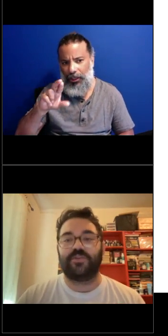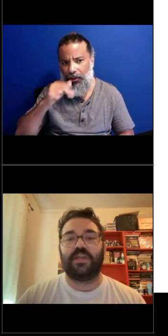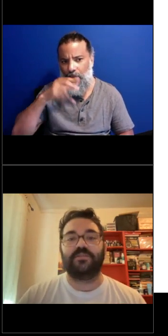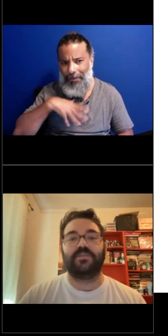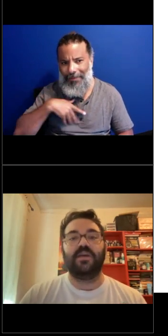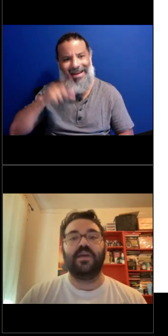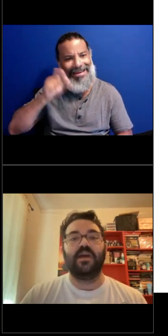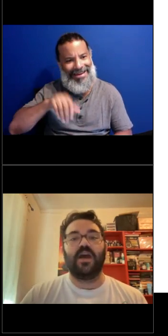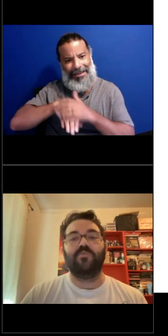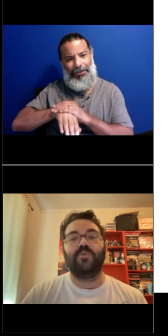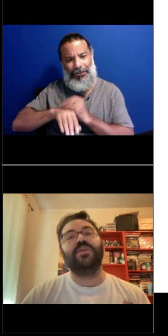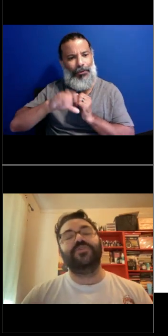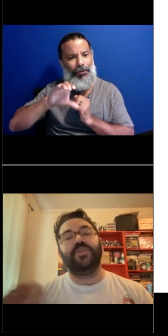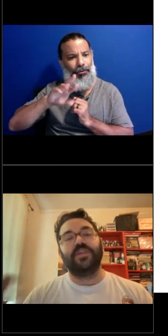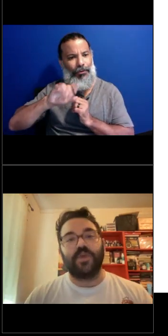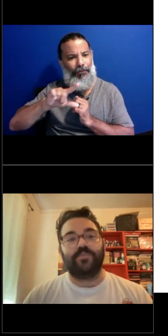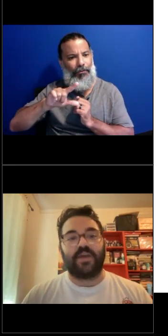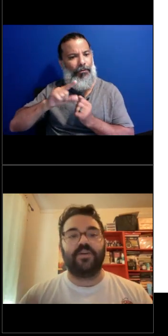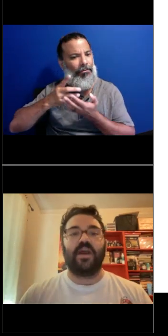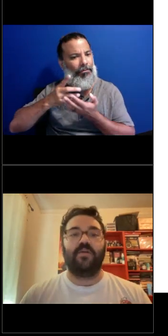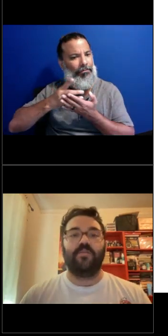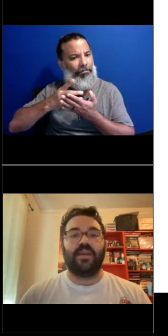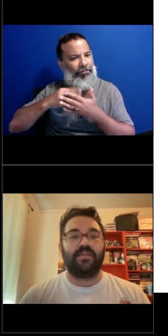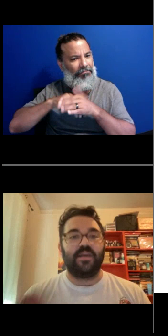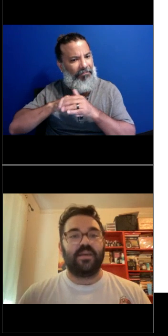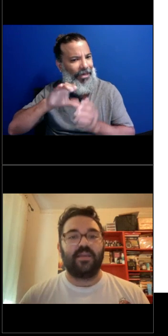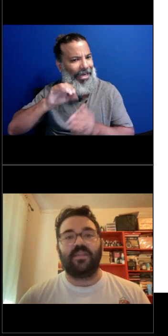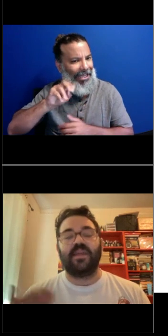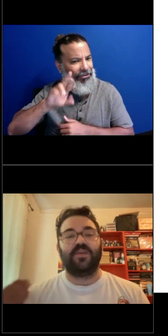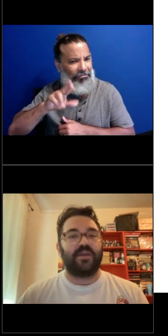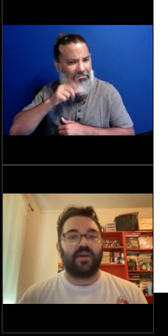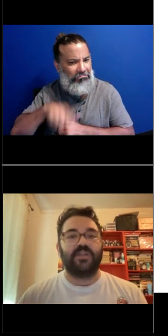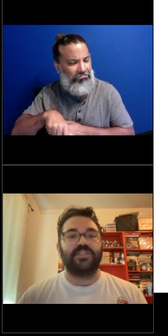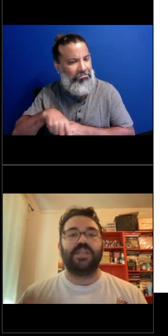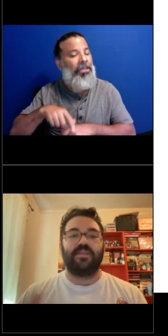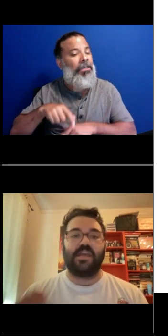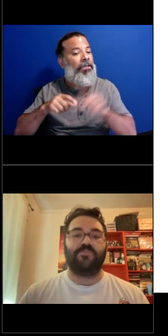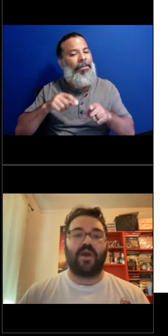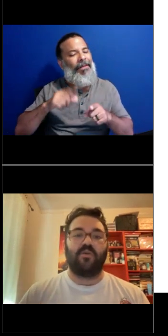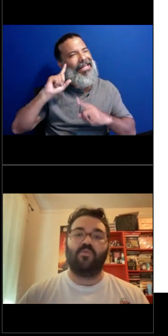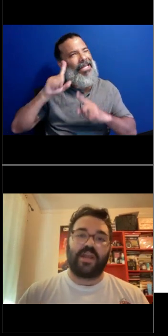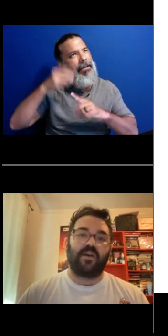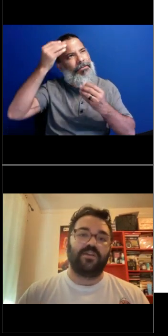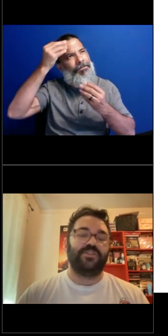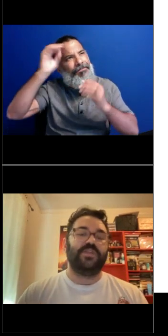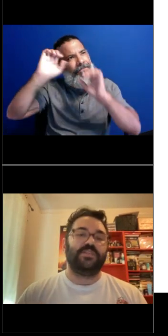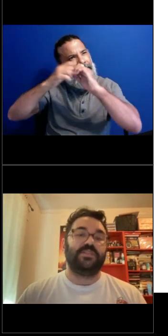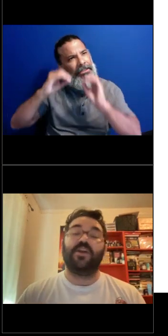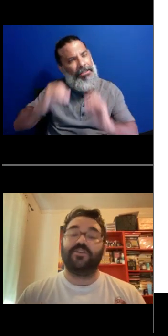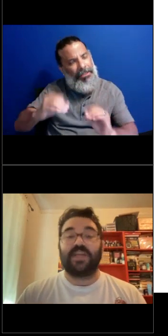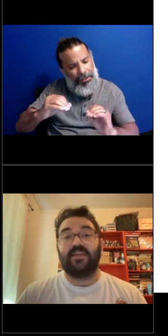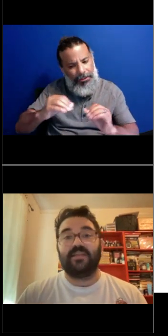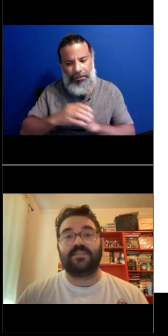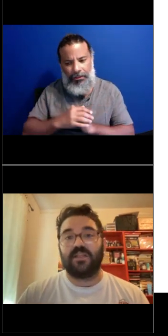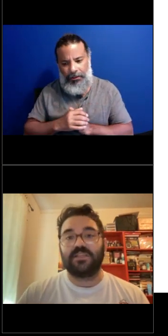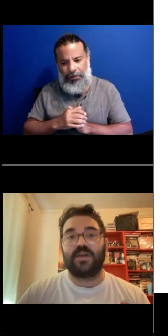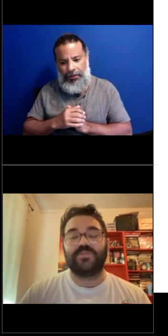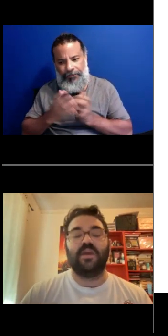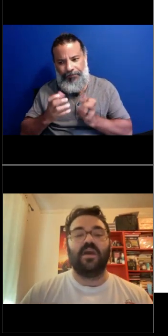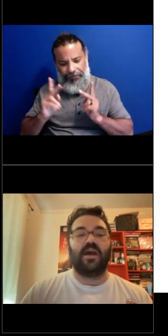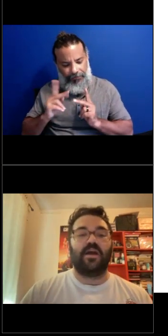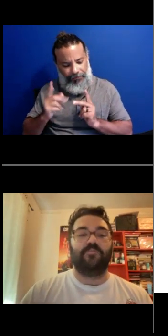cancer screenings. But we can do a little bit better. And I think, again, thinking pedagogically, thinking about wanting our students to understand